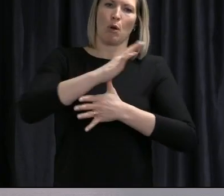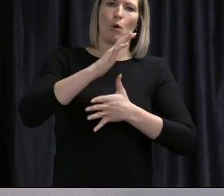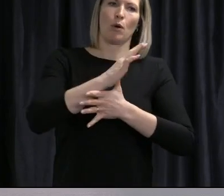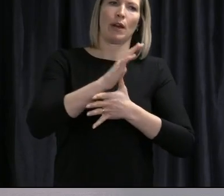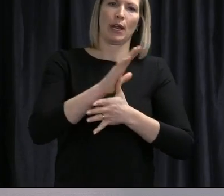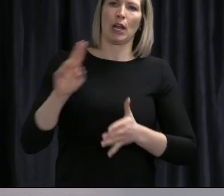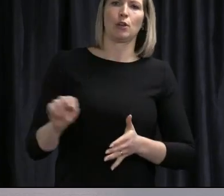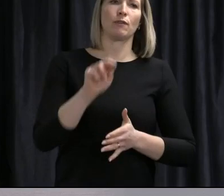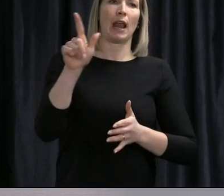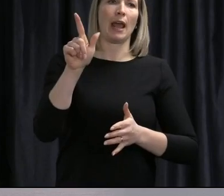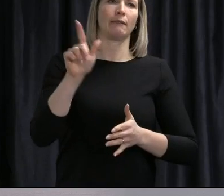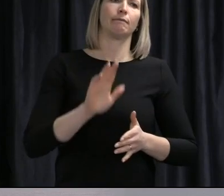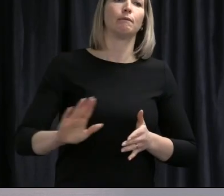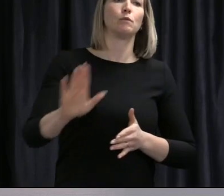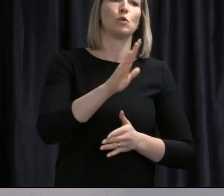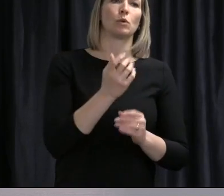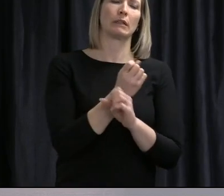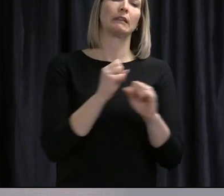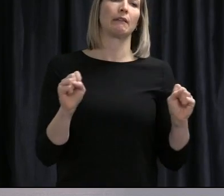The objective here is to,